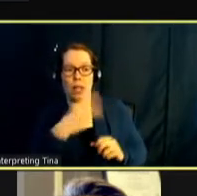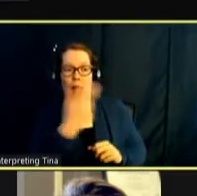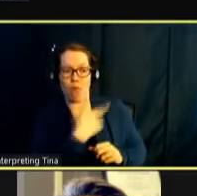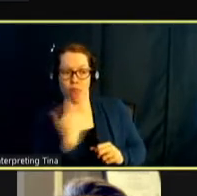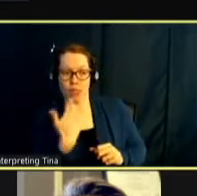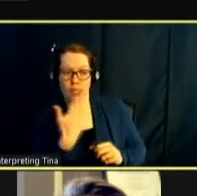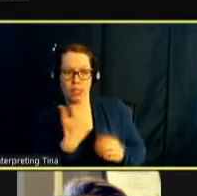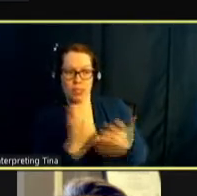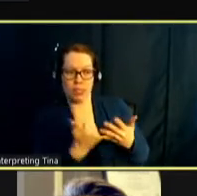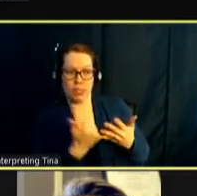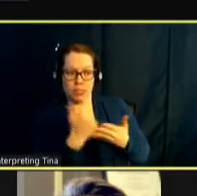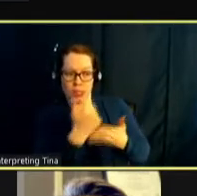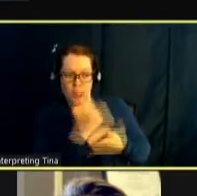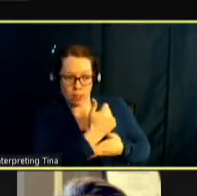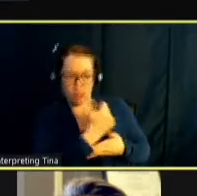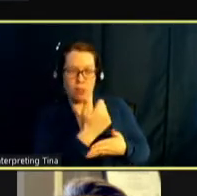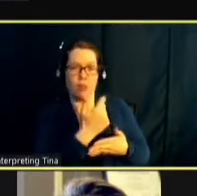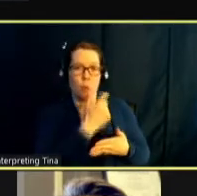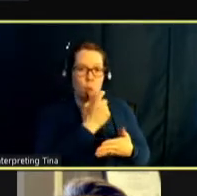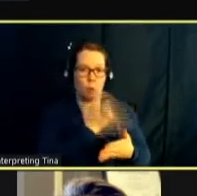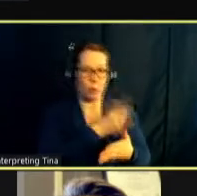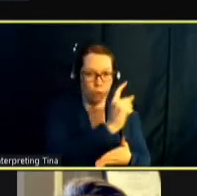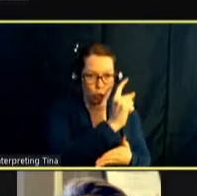having significant issues